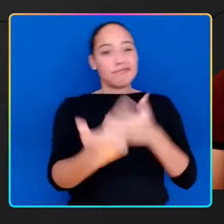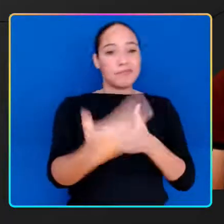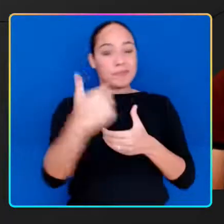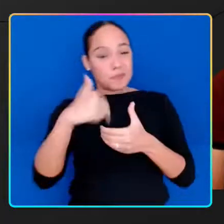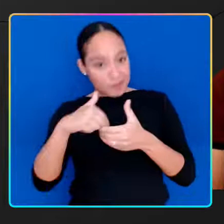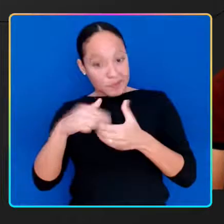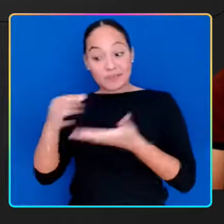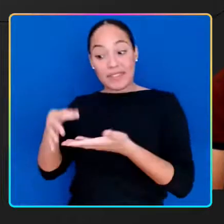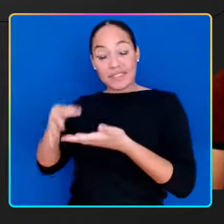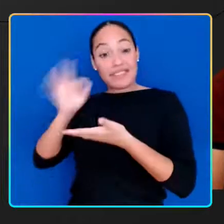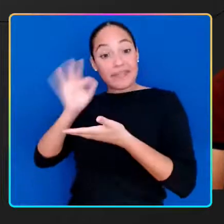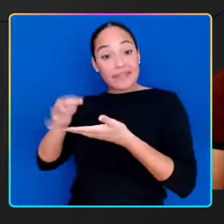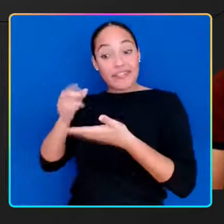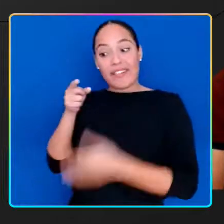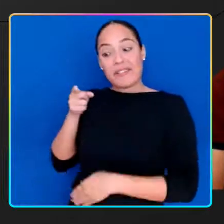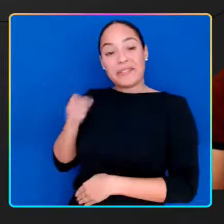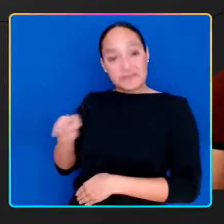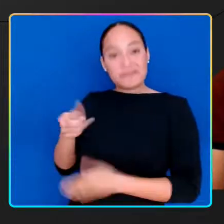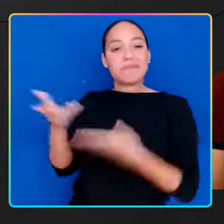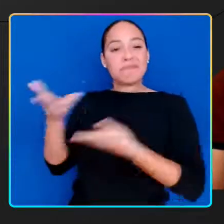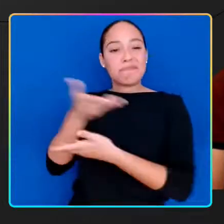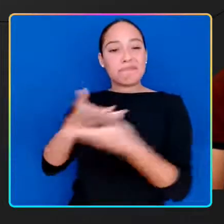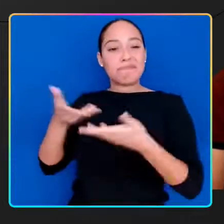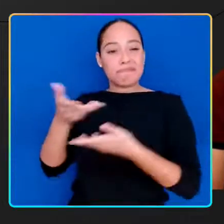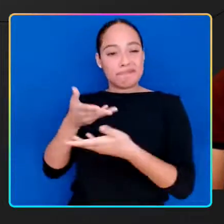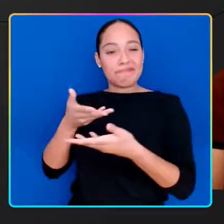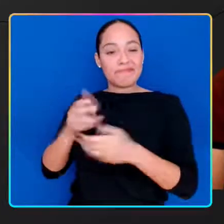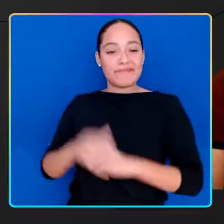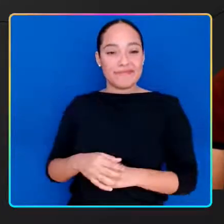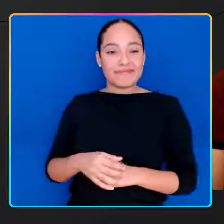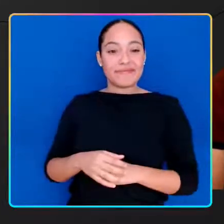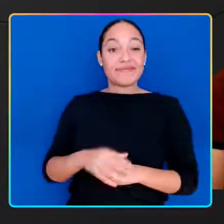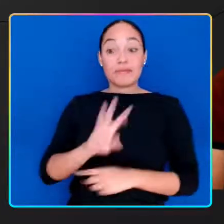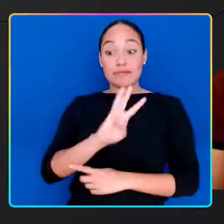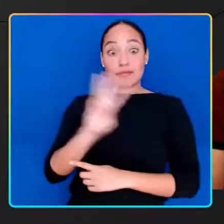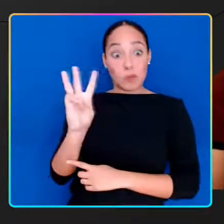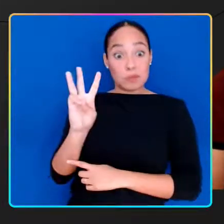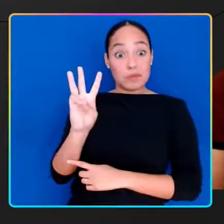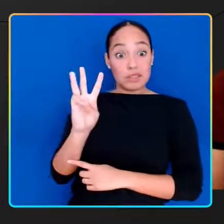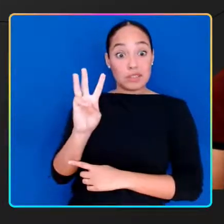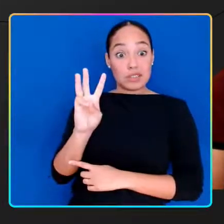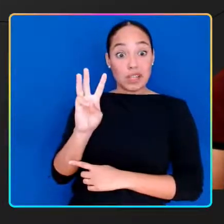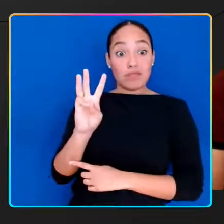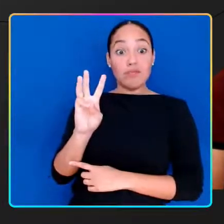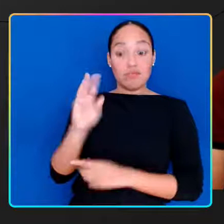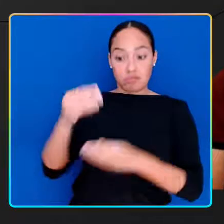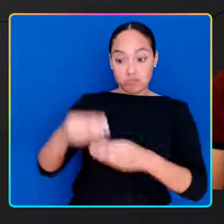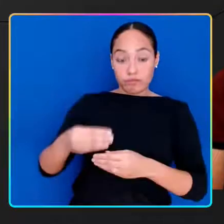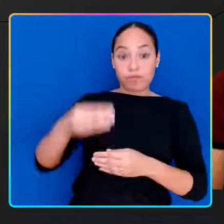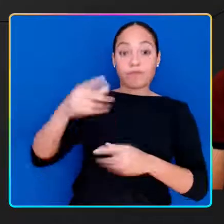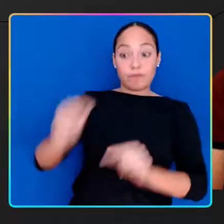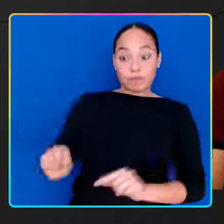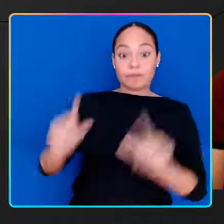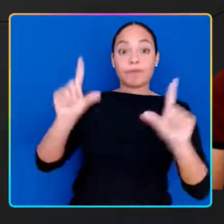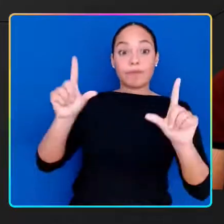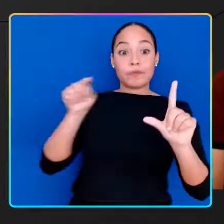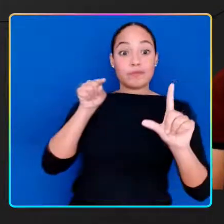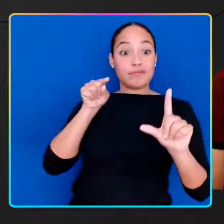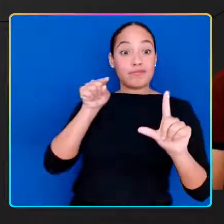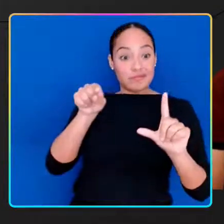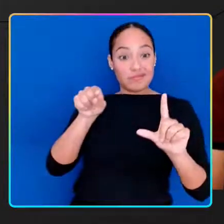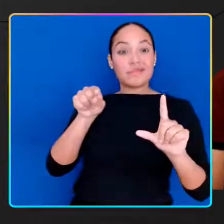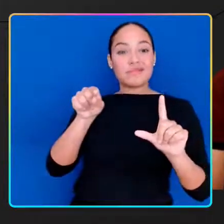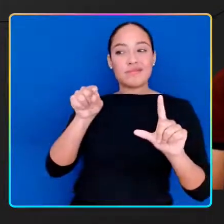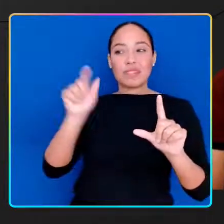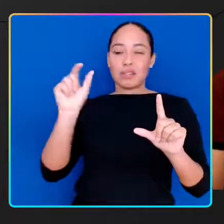aka.ms/abitofai-cafe, you'll be able to get to the link there. Also, if you're on our website, abitofai.show, there is a button at the top of